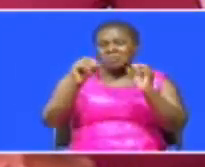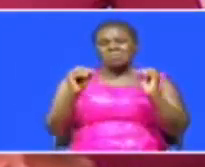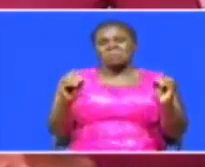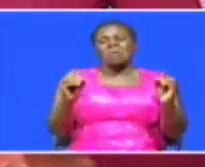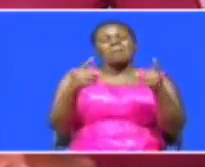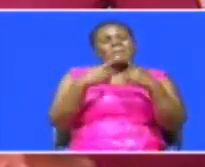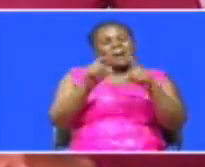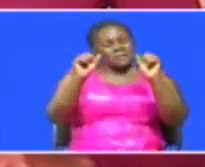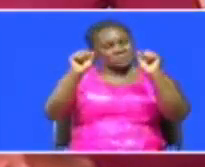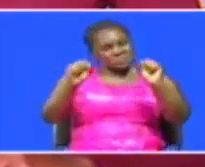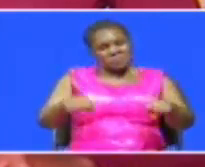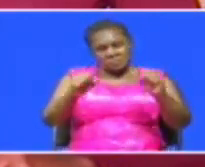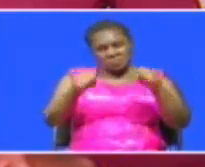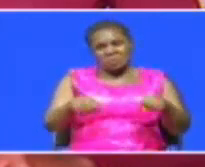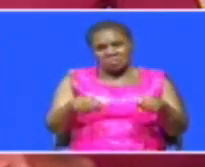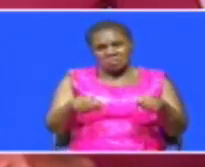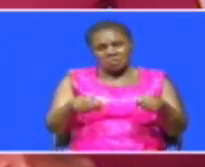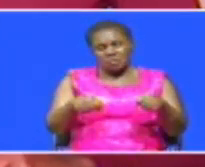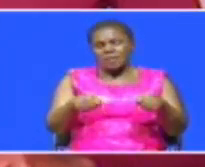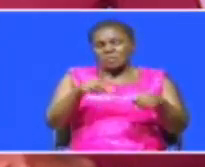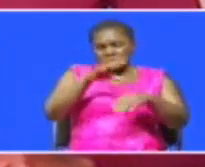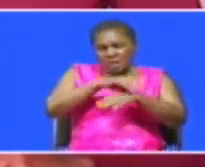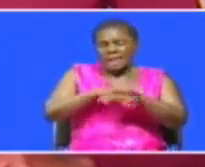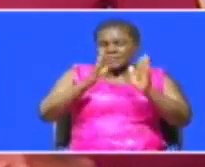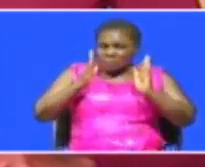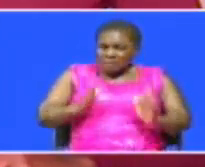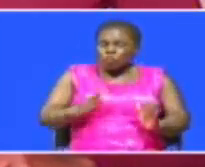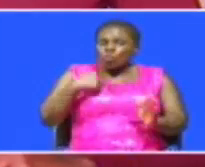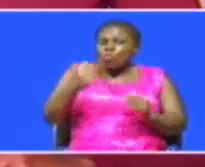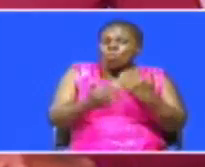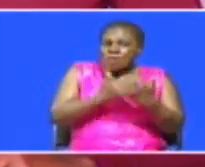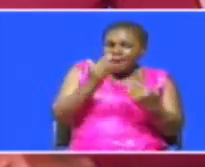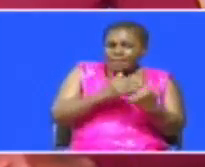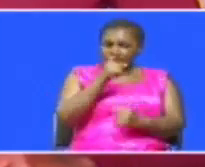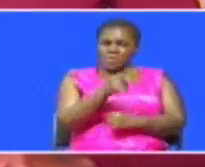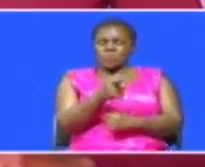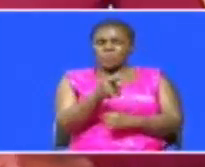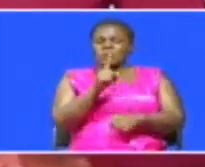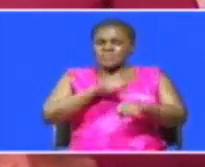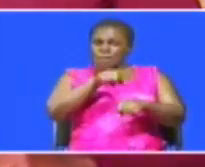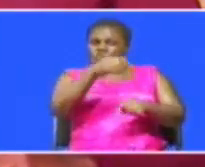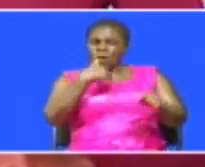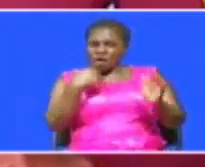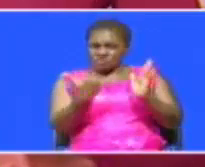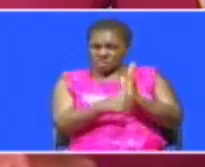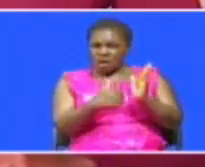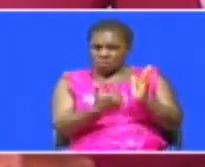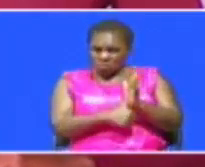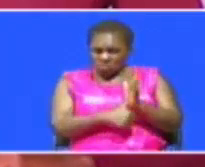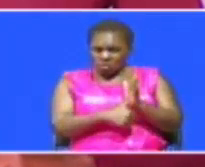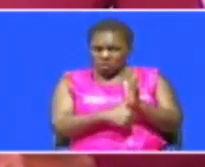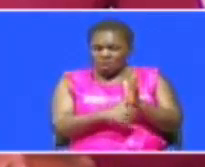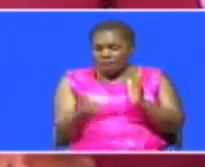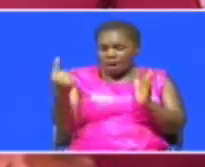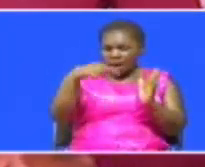if you're able to just get somebody who will run after you when you're in trouble and they show